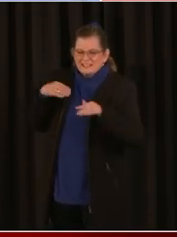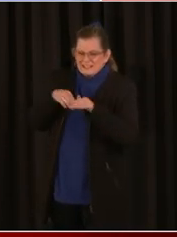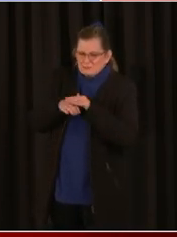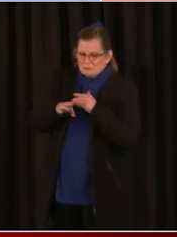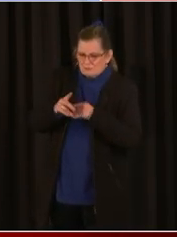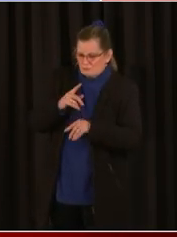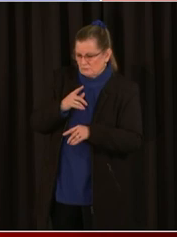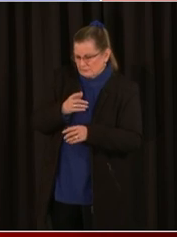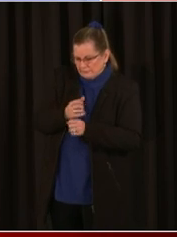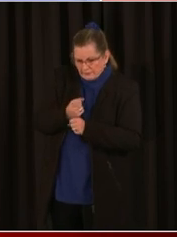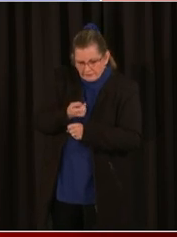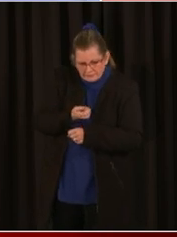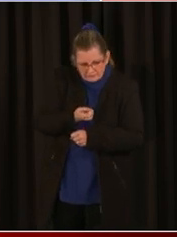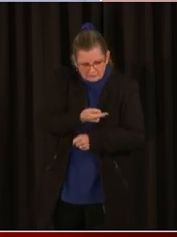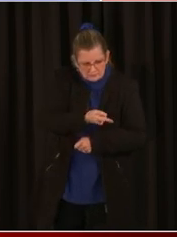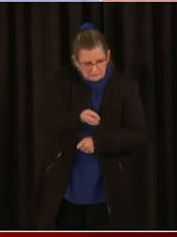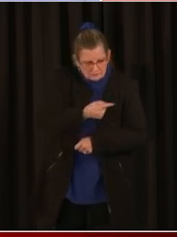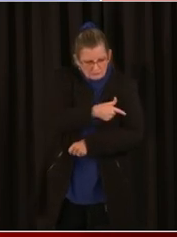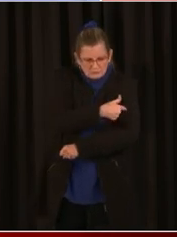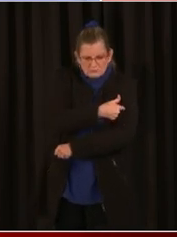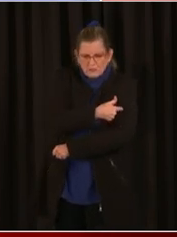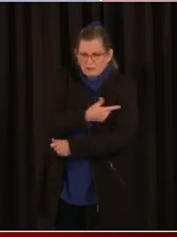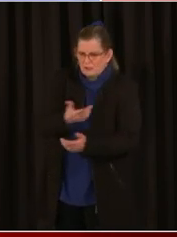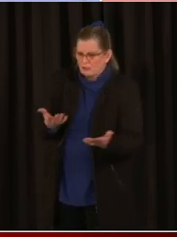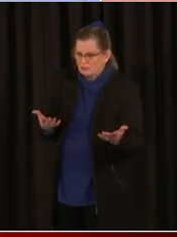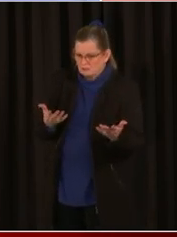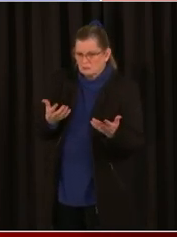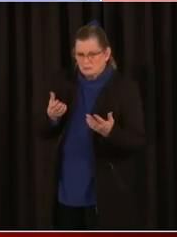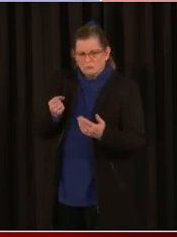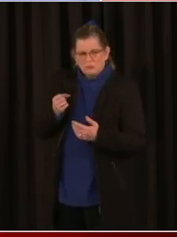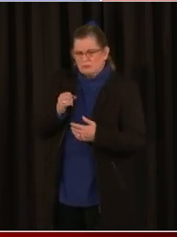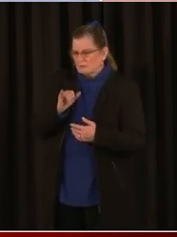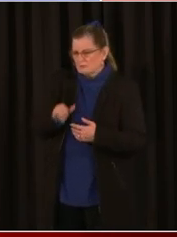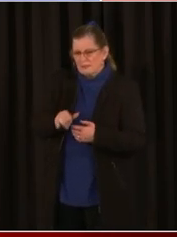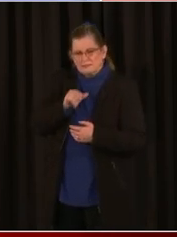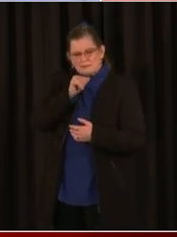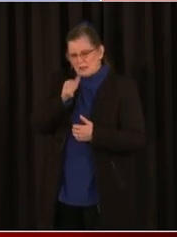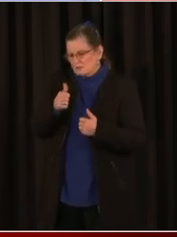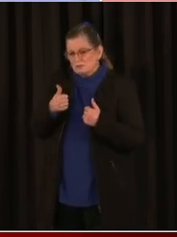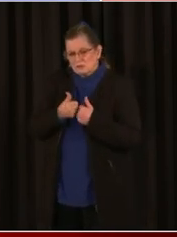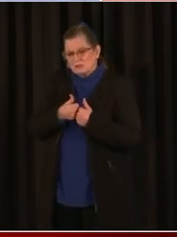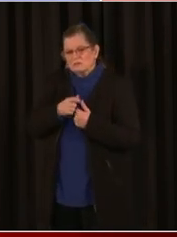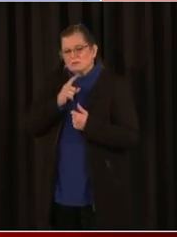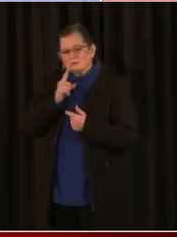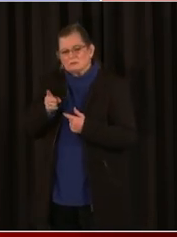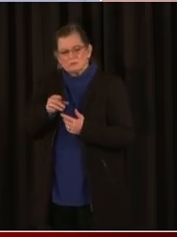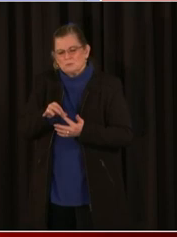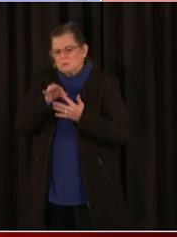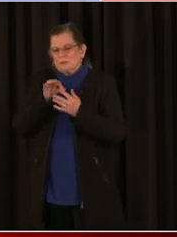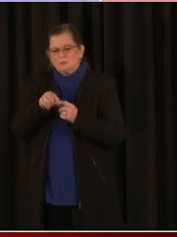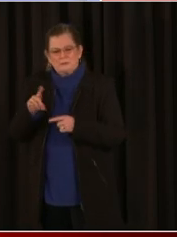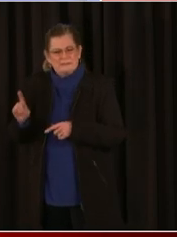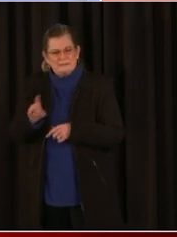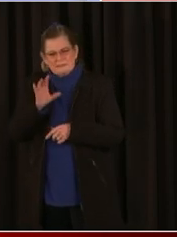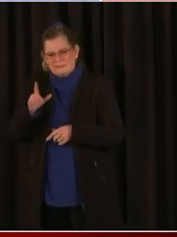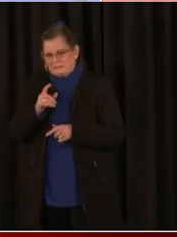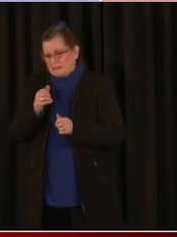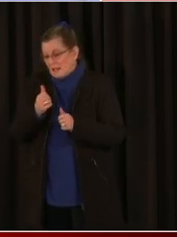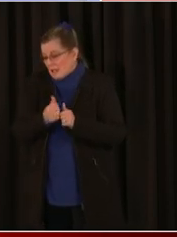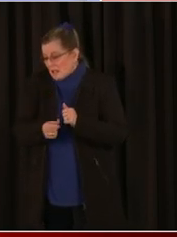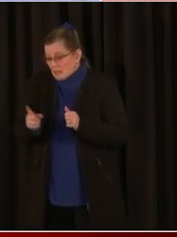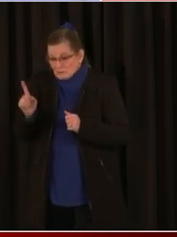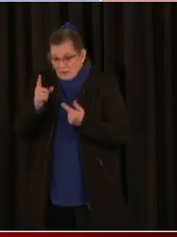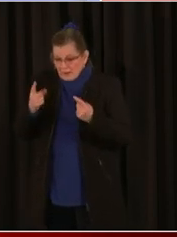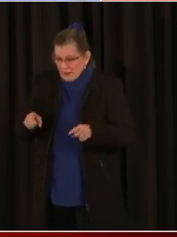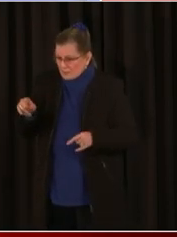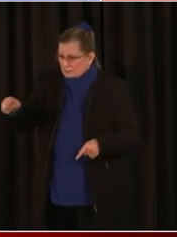limited number of vaccines, and they go very quickly. And this is not a challenge that is unique to the District of Columbia. We,